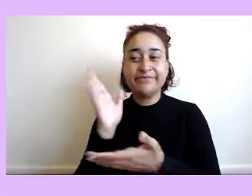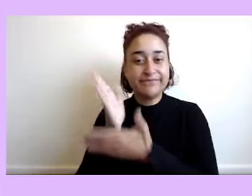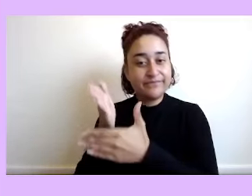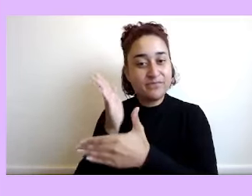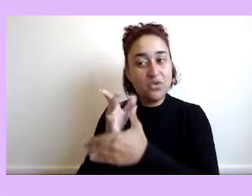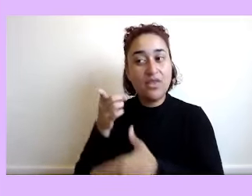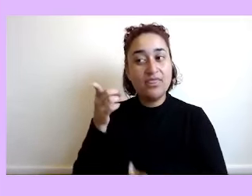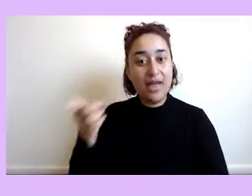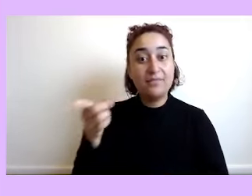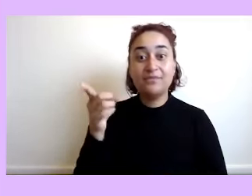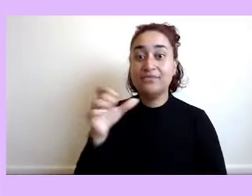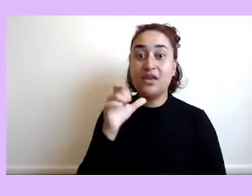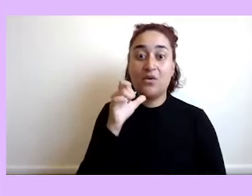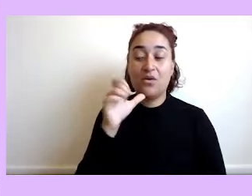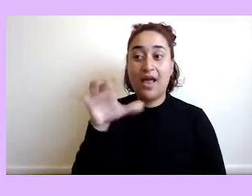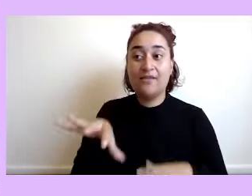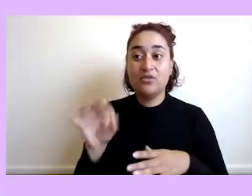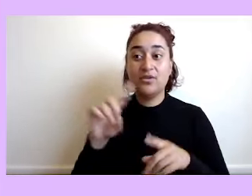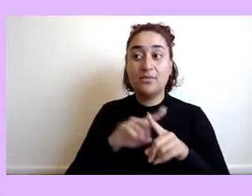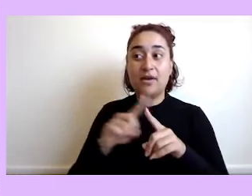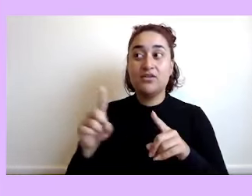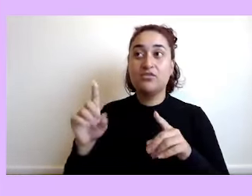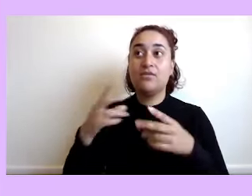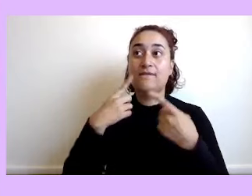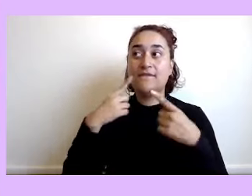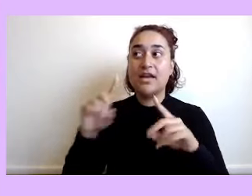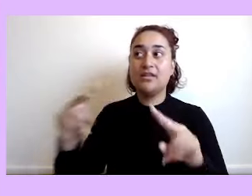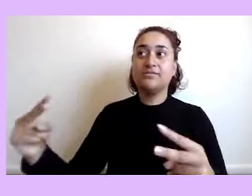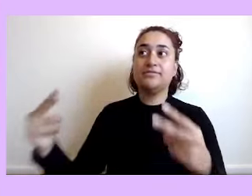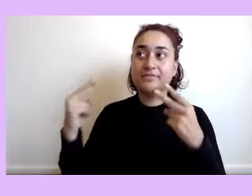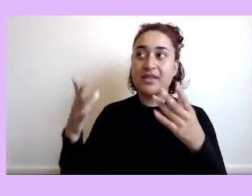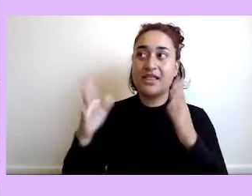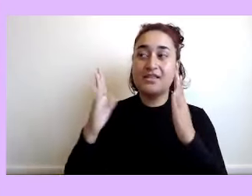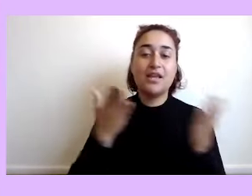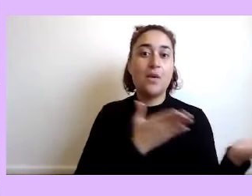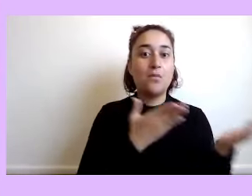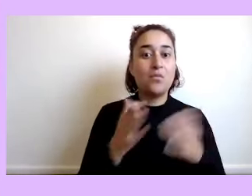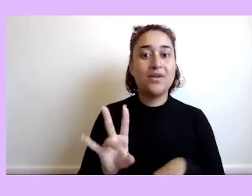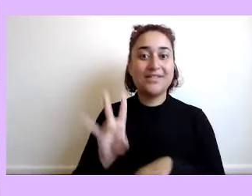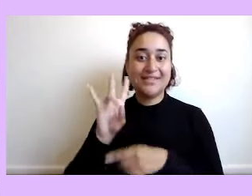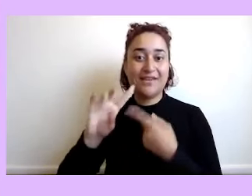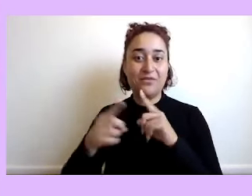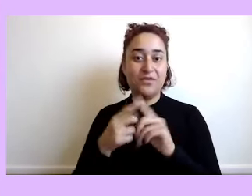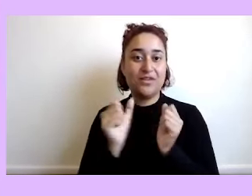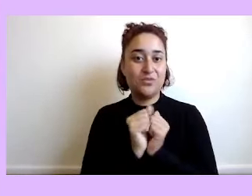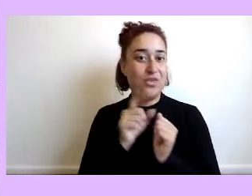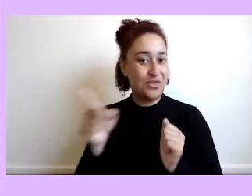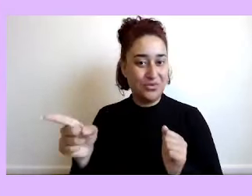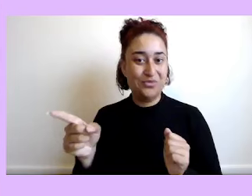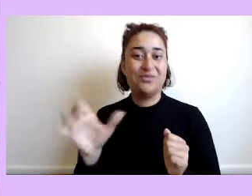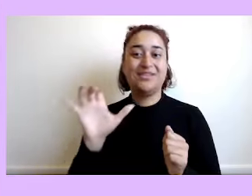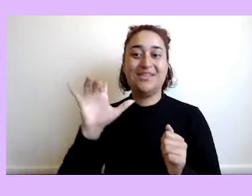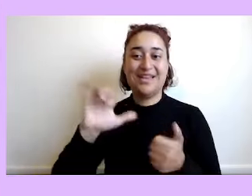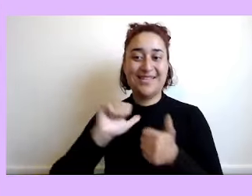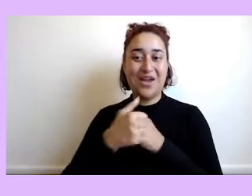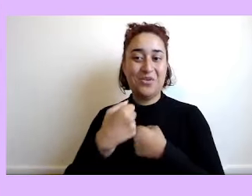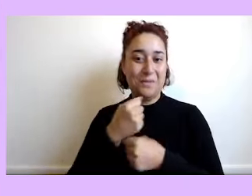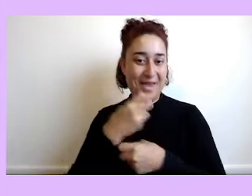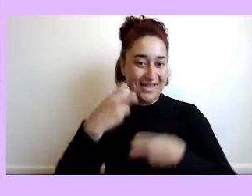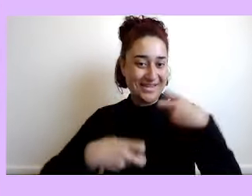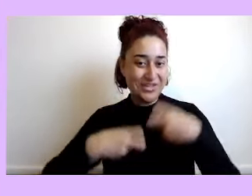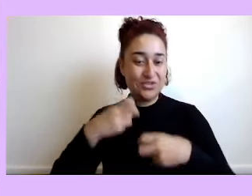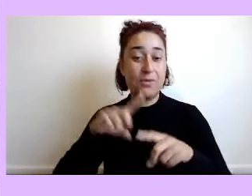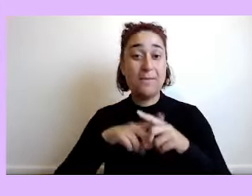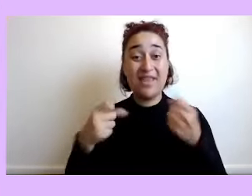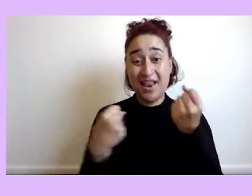will have no choice but to listen and bring seven friends with you because that's all you need to make an issue. But that advocacy piece is